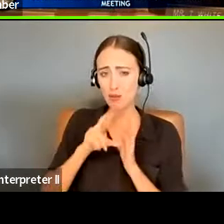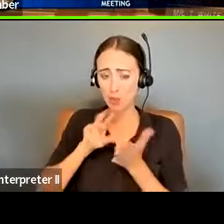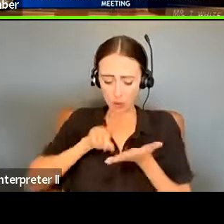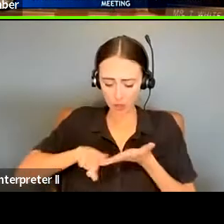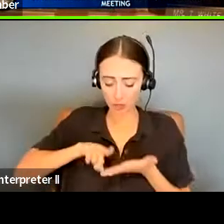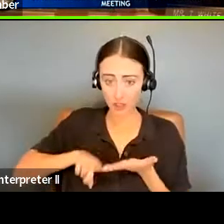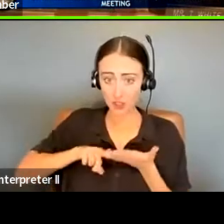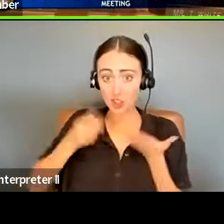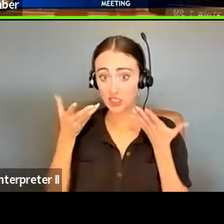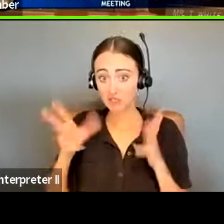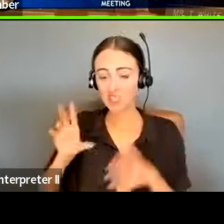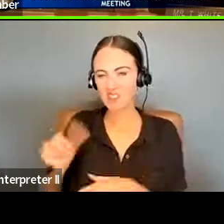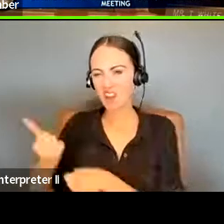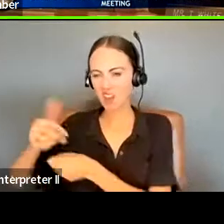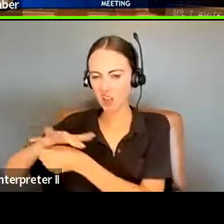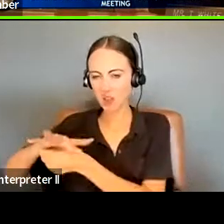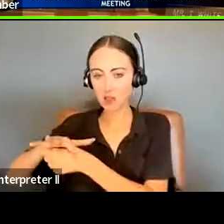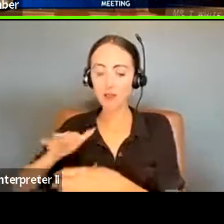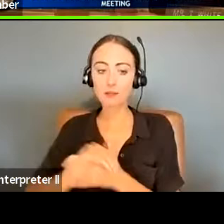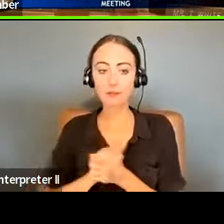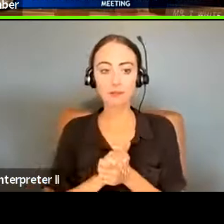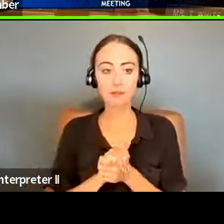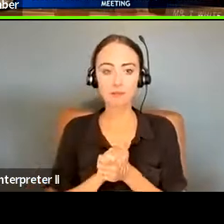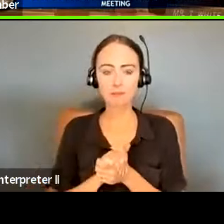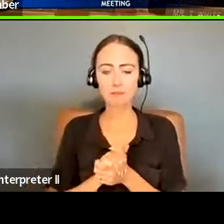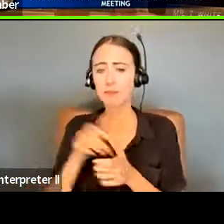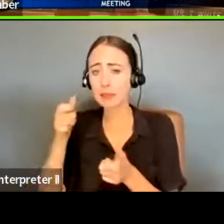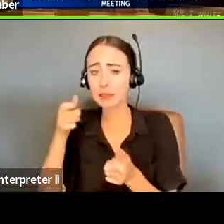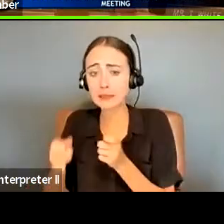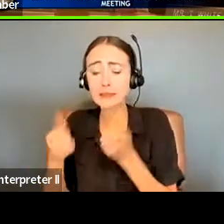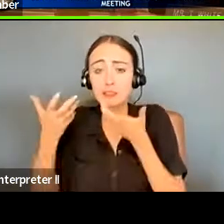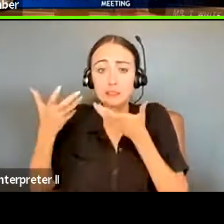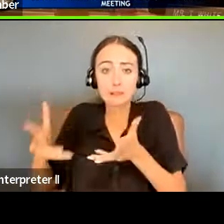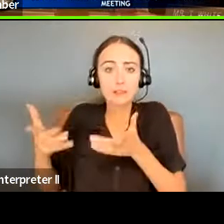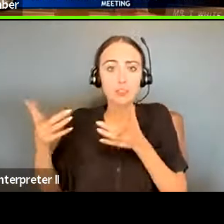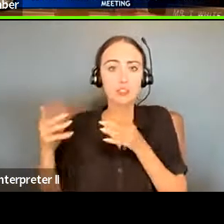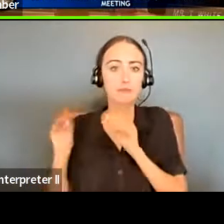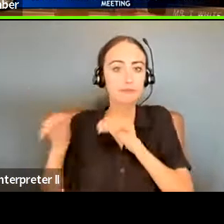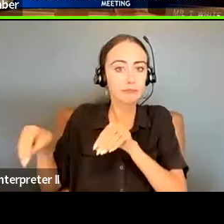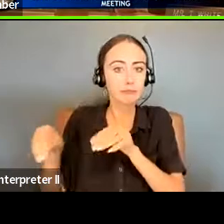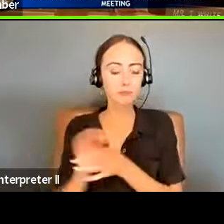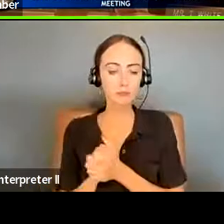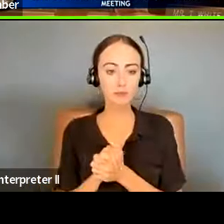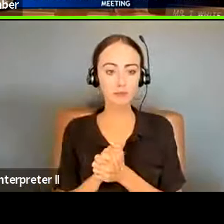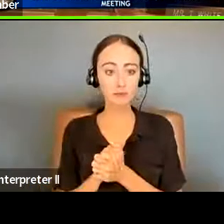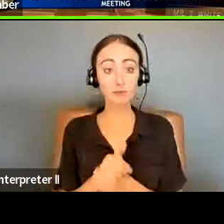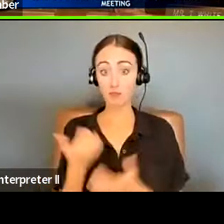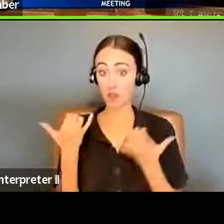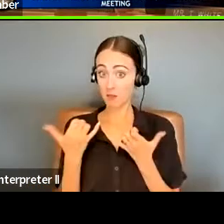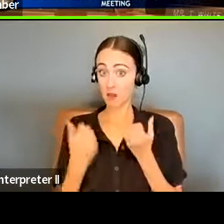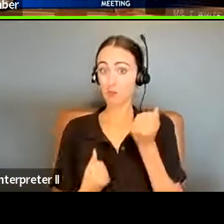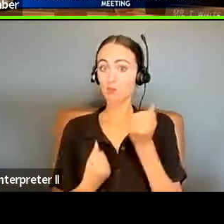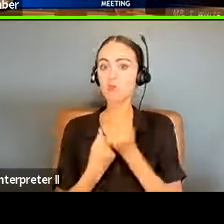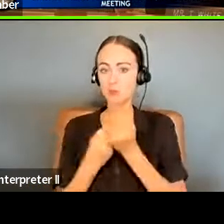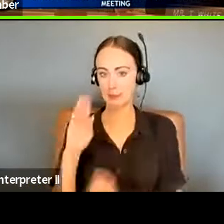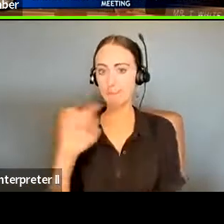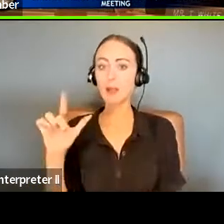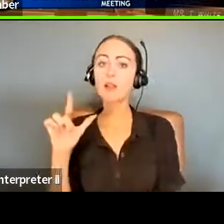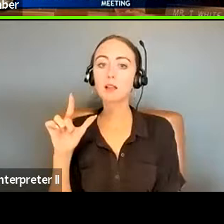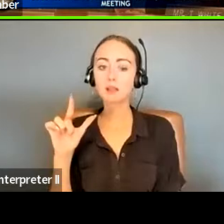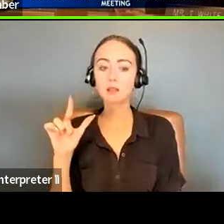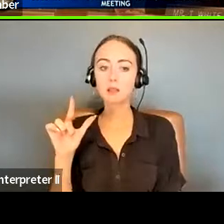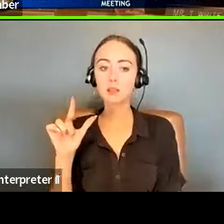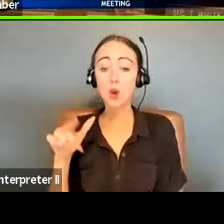has been done in other jurisdictions where these changes have already been made, I am supporting this bill today.